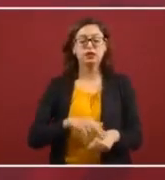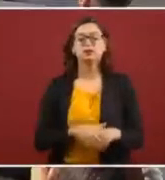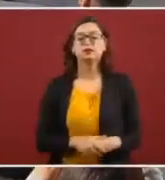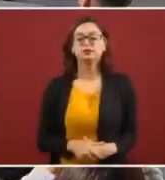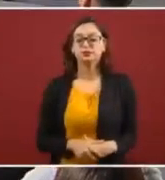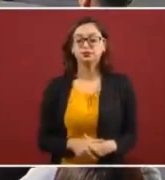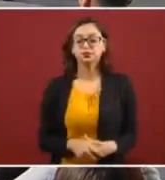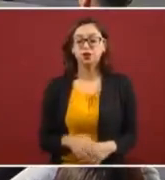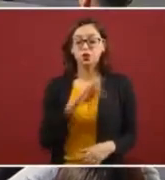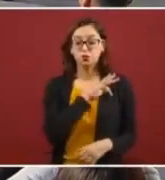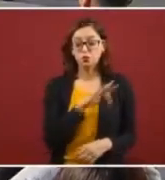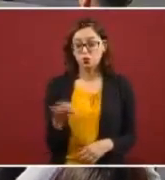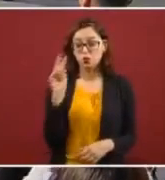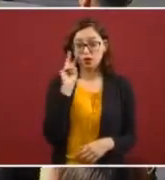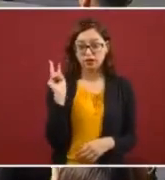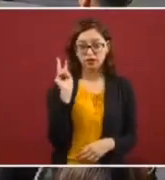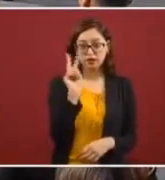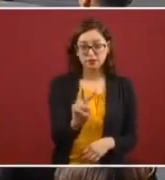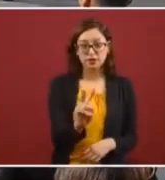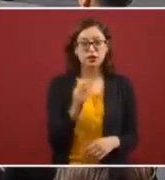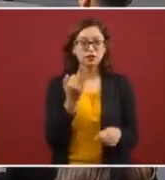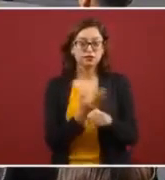our places